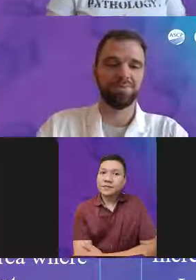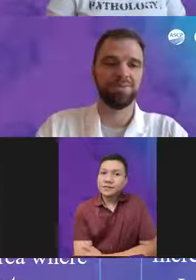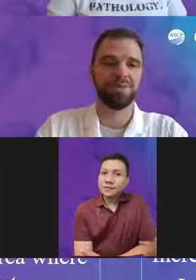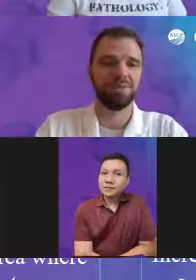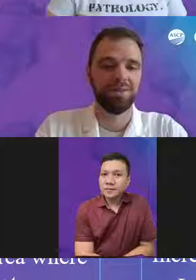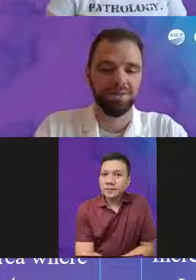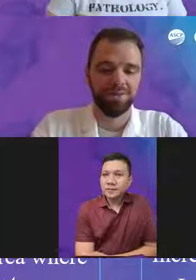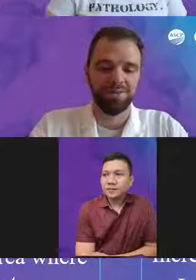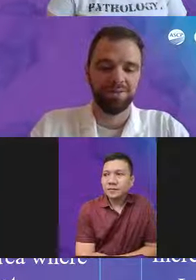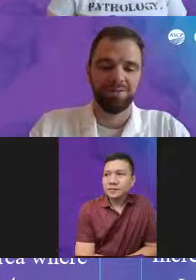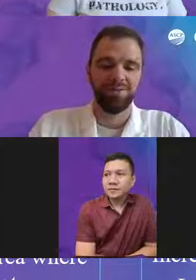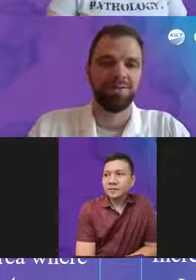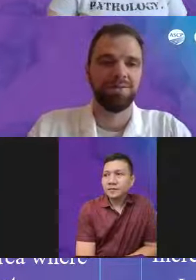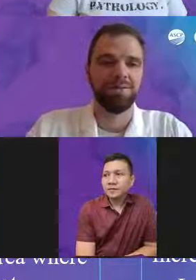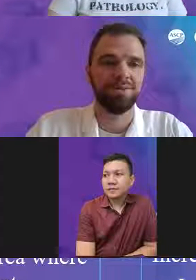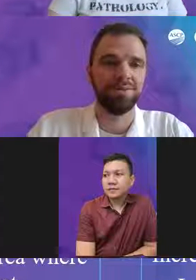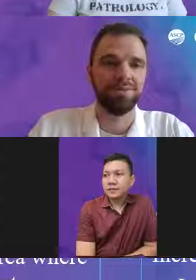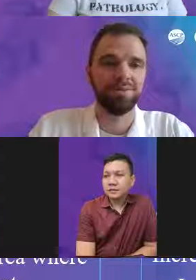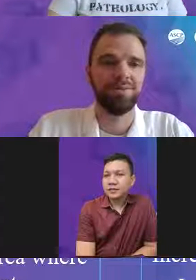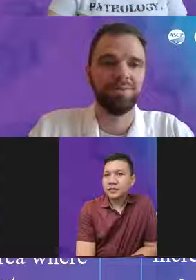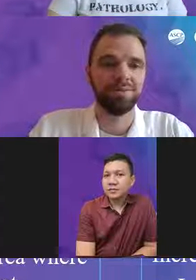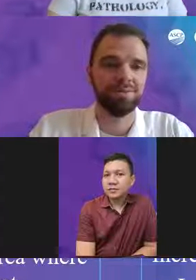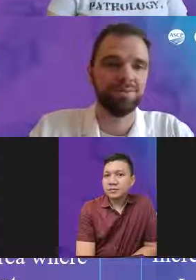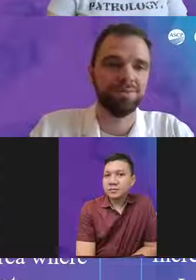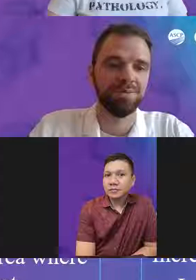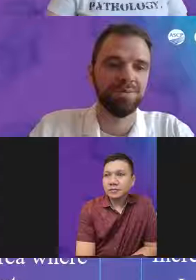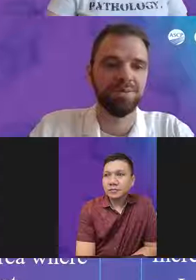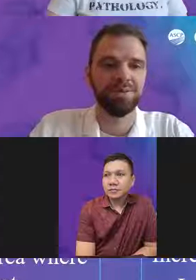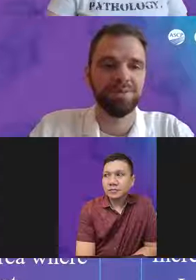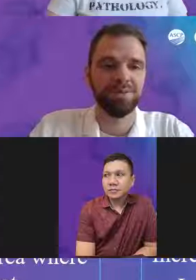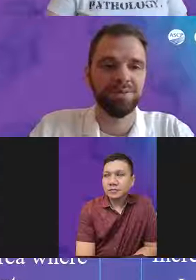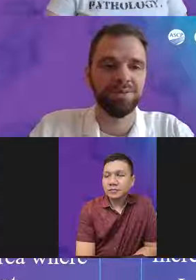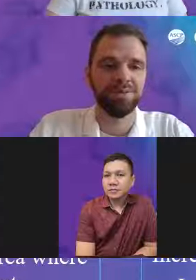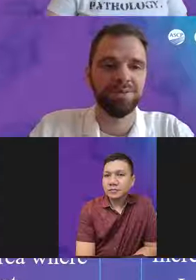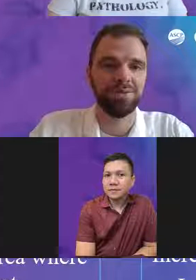spread inaccurate information. You're going to possibly spread some